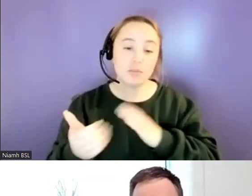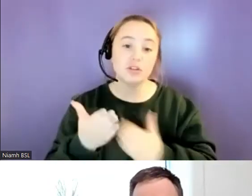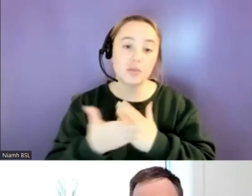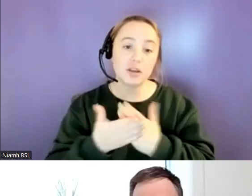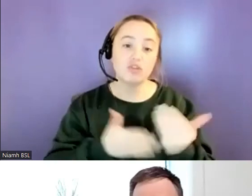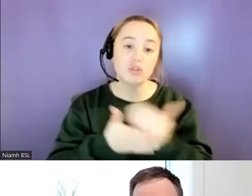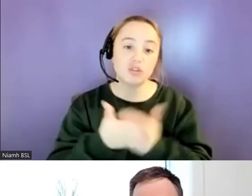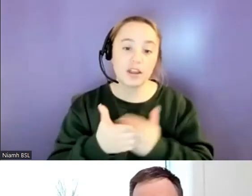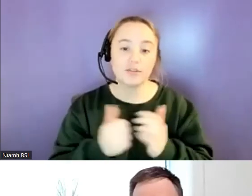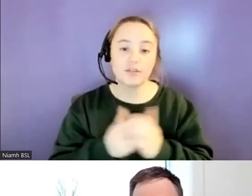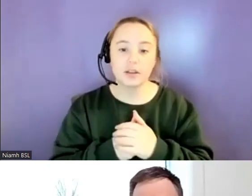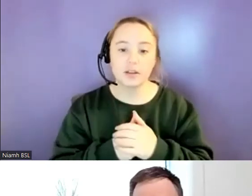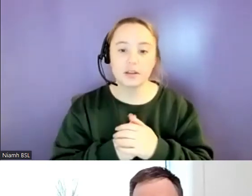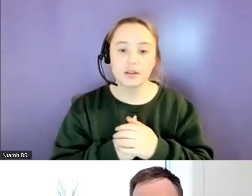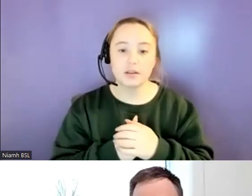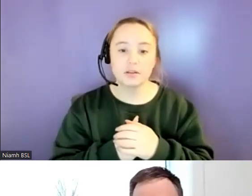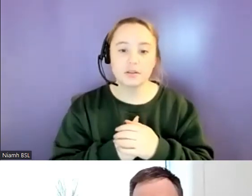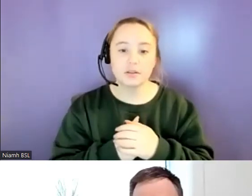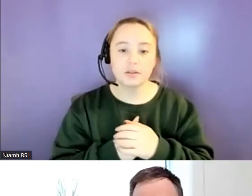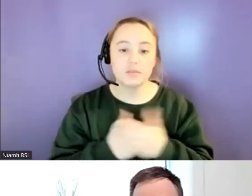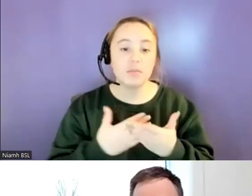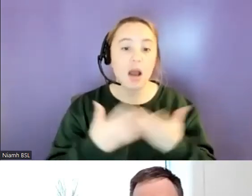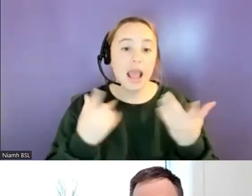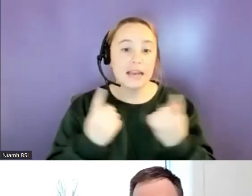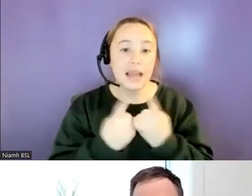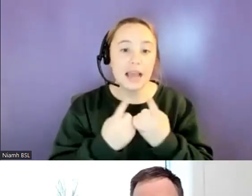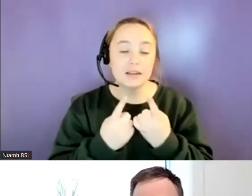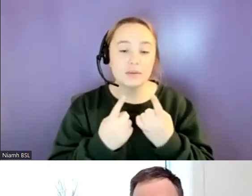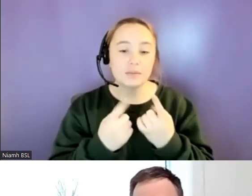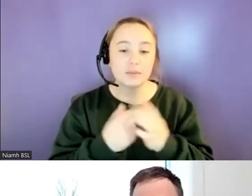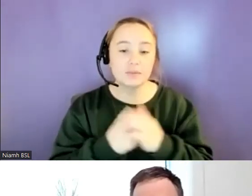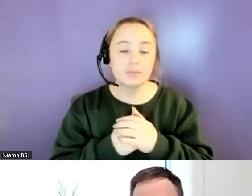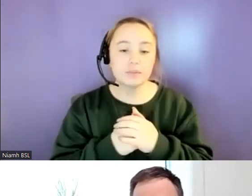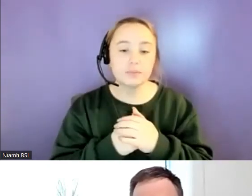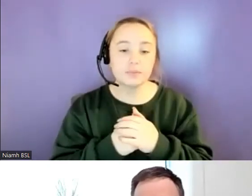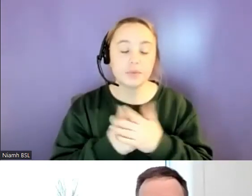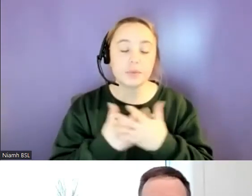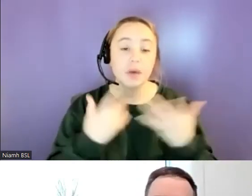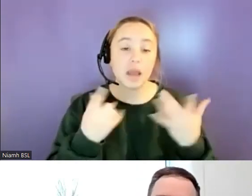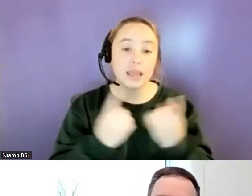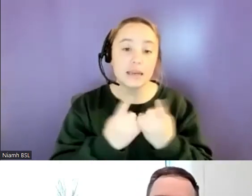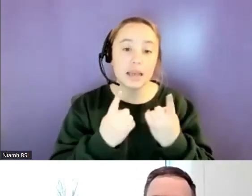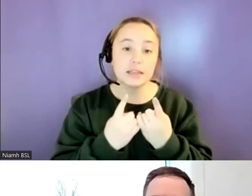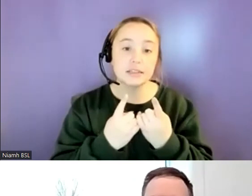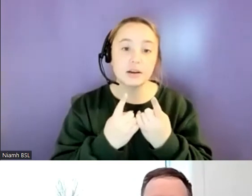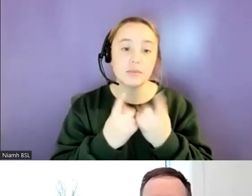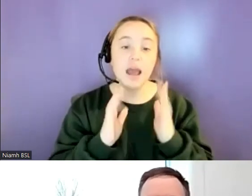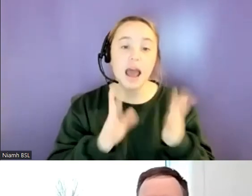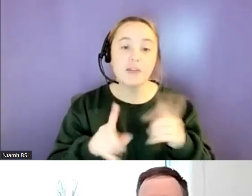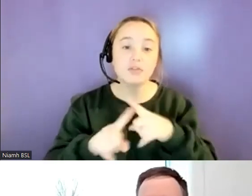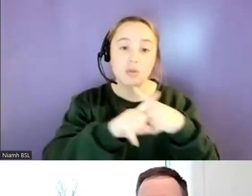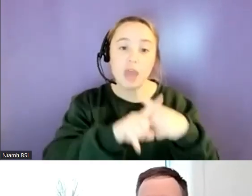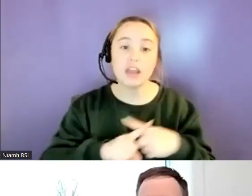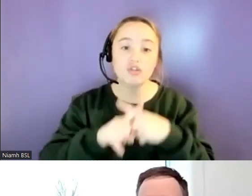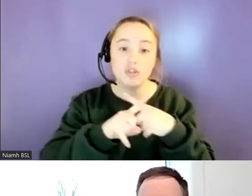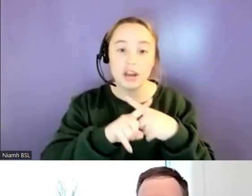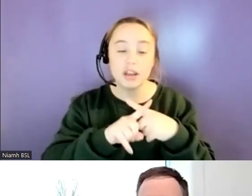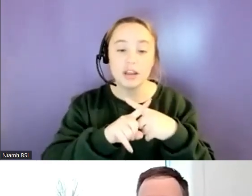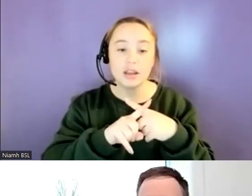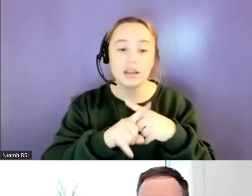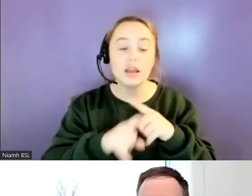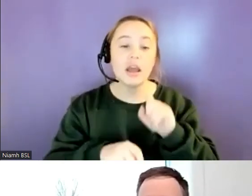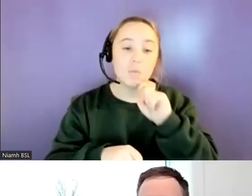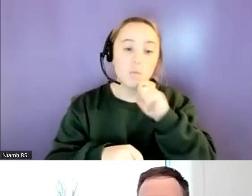security processing point of view. But any items we do have to x-ray, and then it would be of